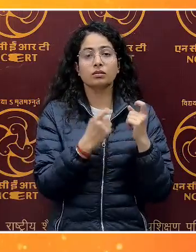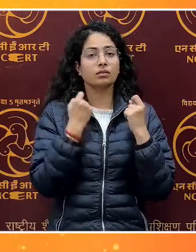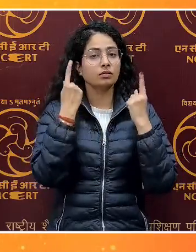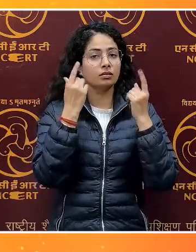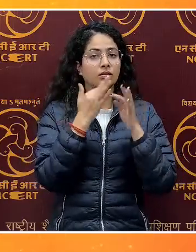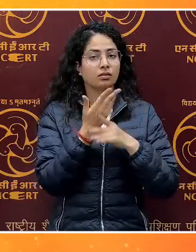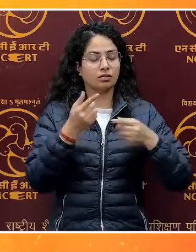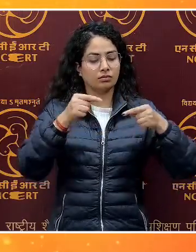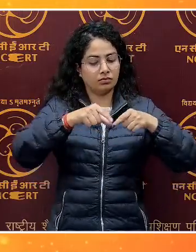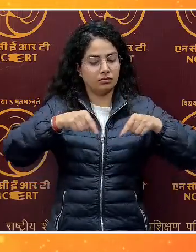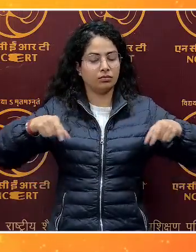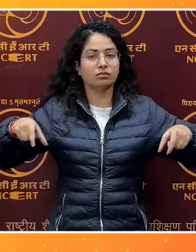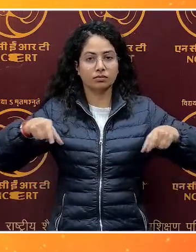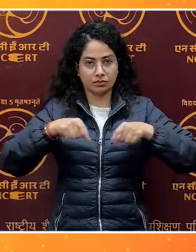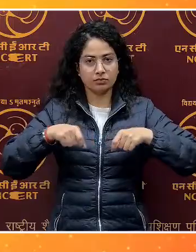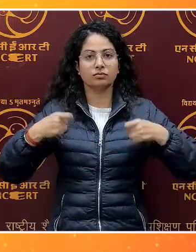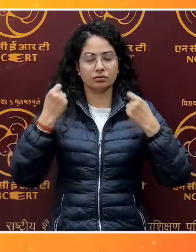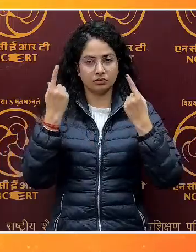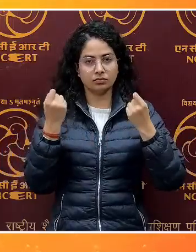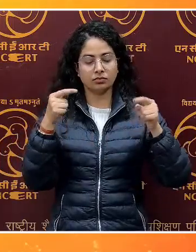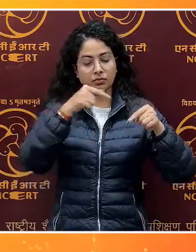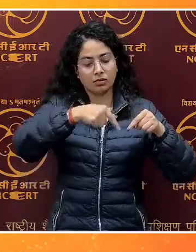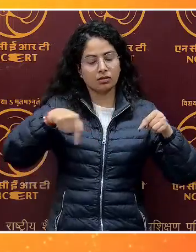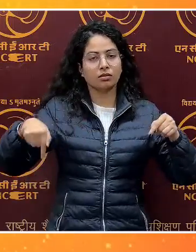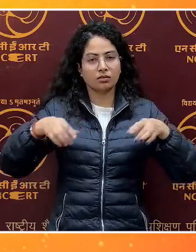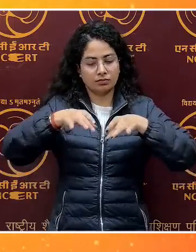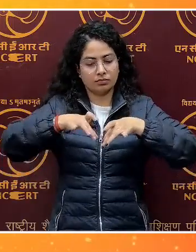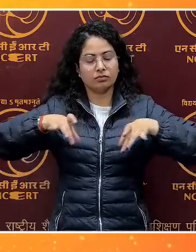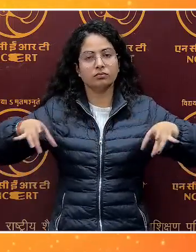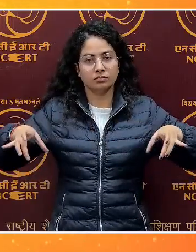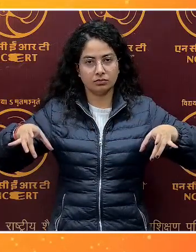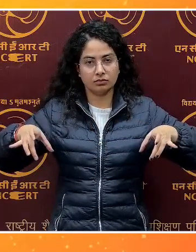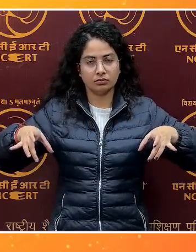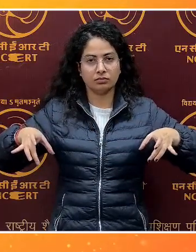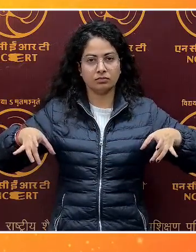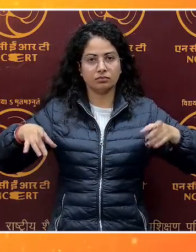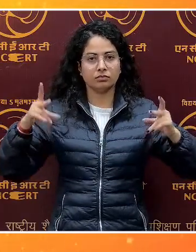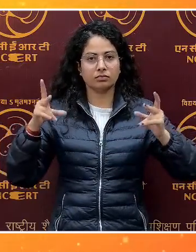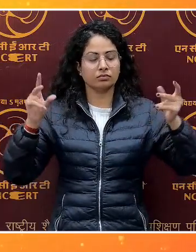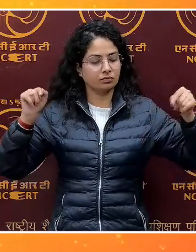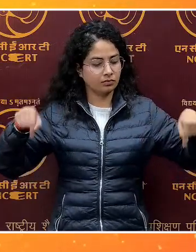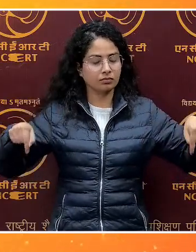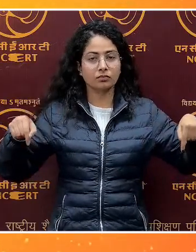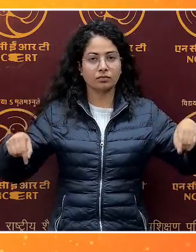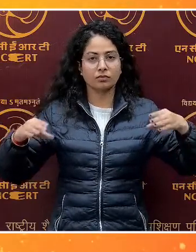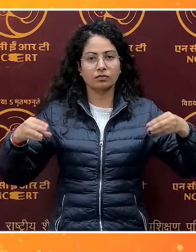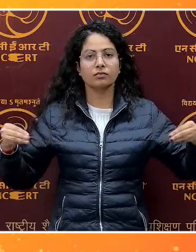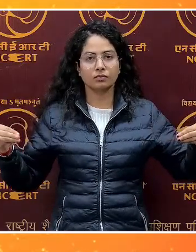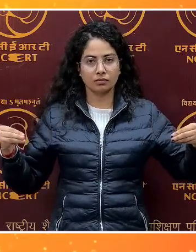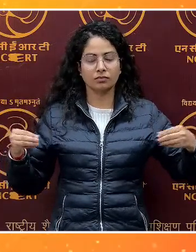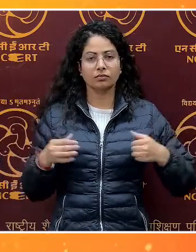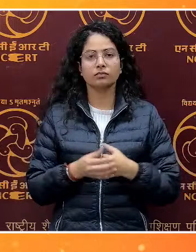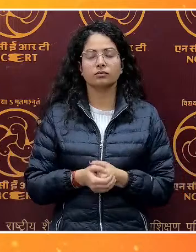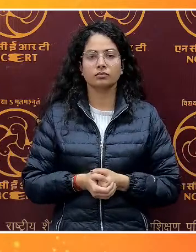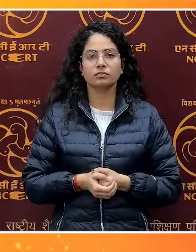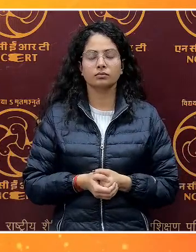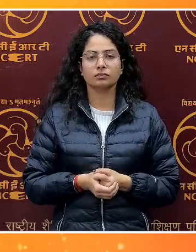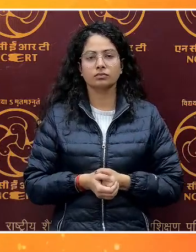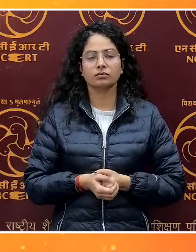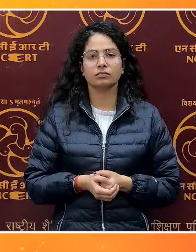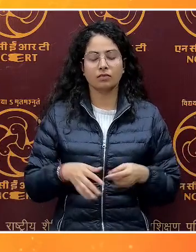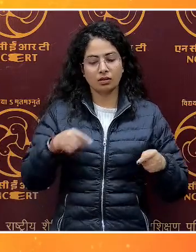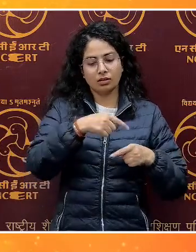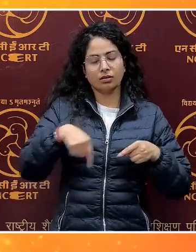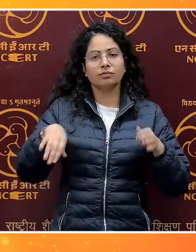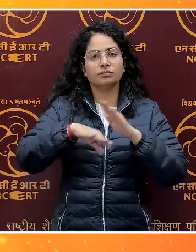model. Here the model is a combination of cylinder and two cones, children, right. So, volume of the air will be